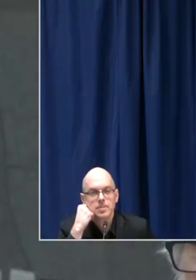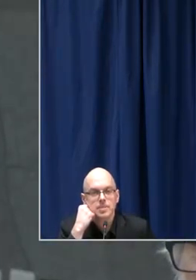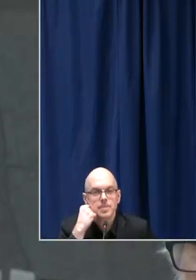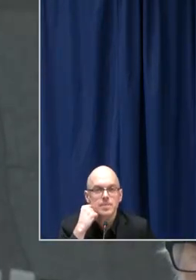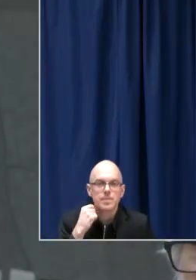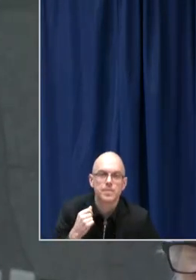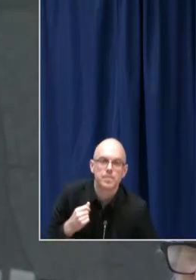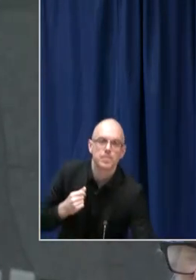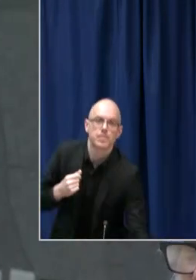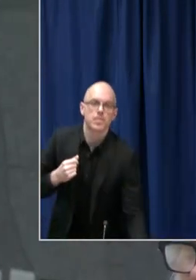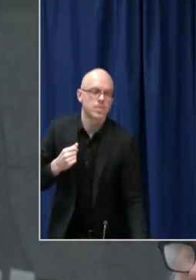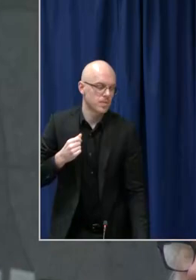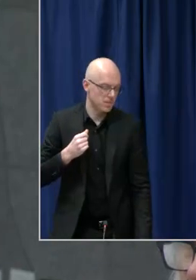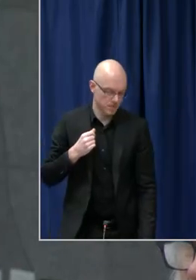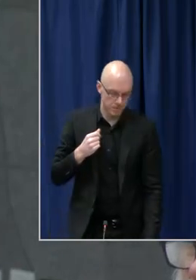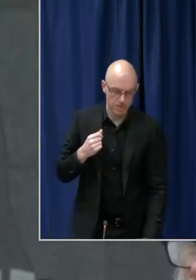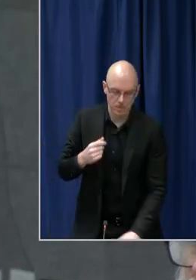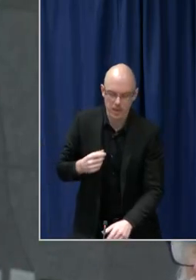DOJ?